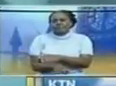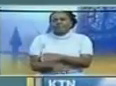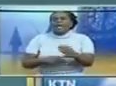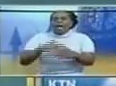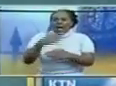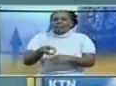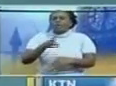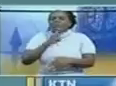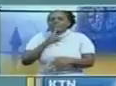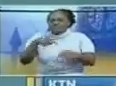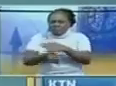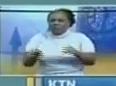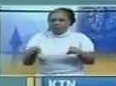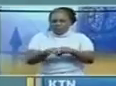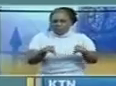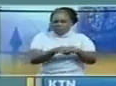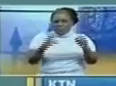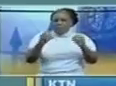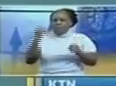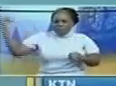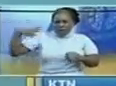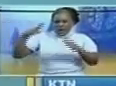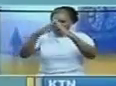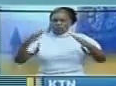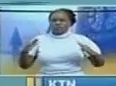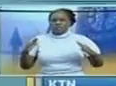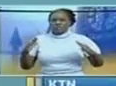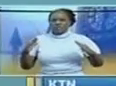After the water comes into the powerhouse,